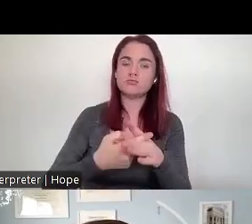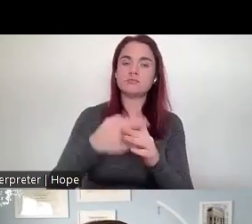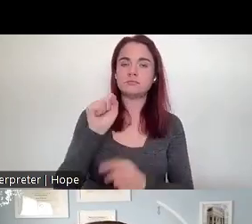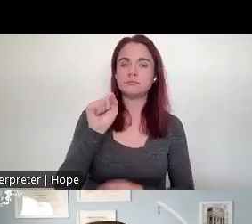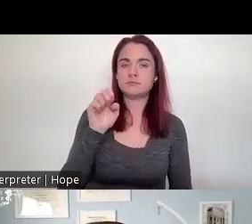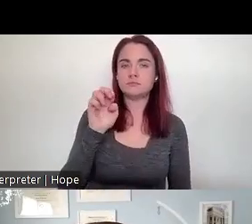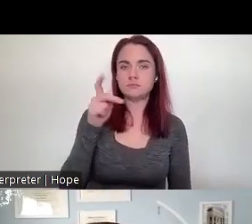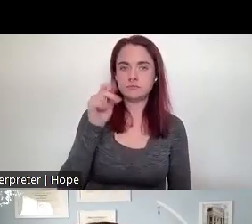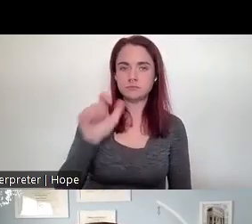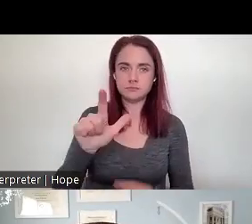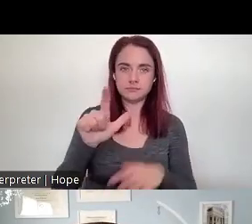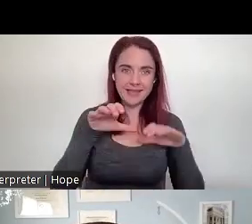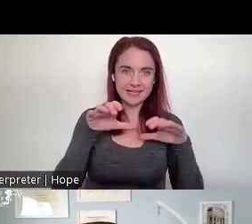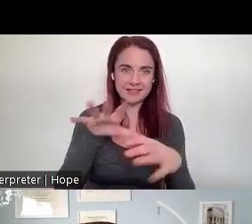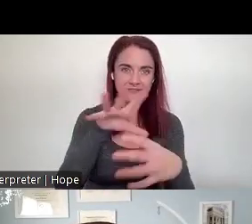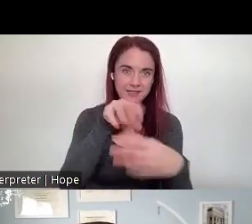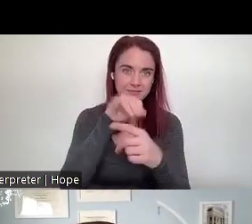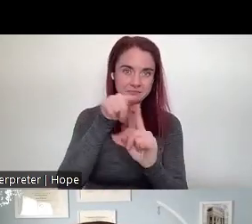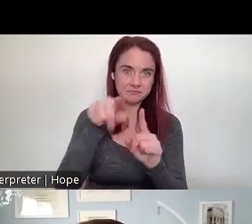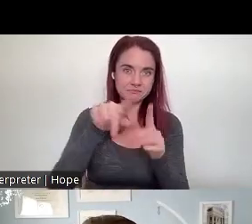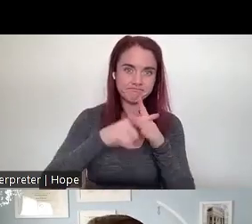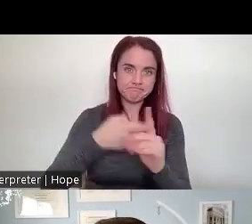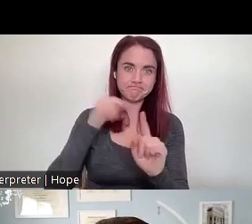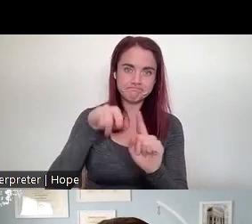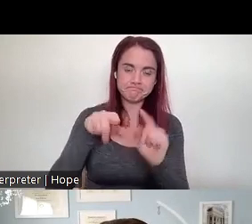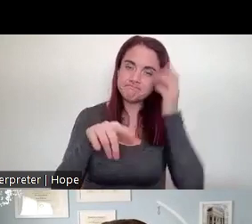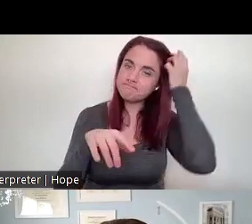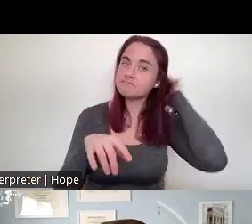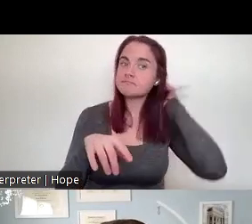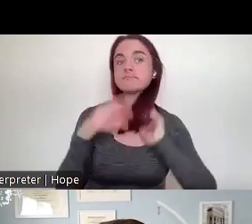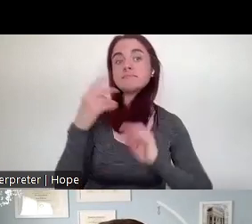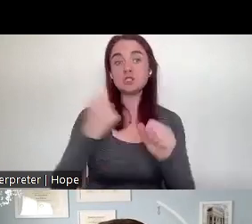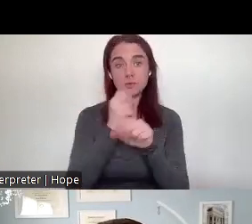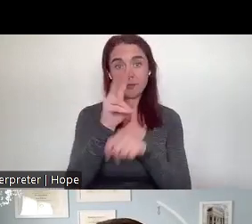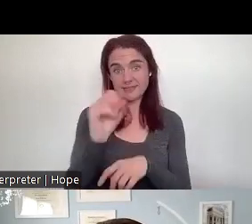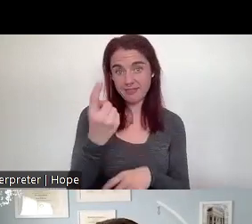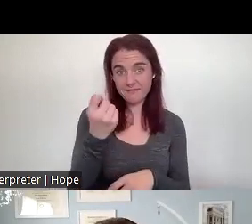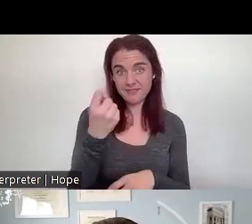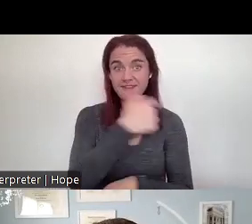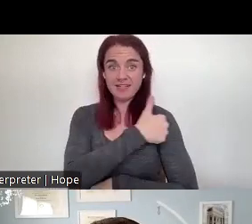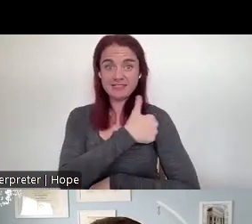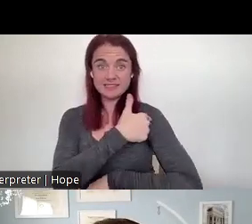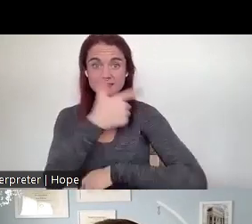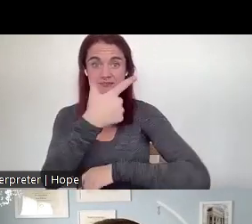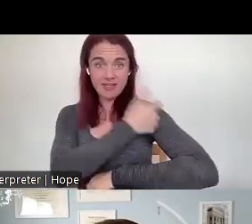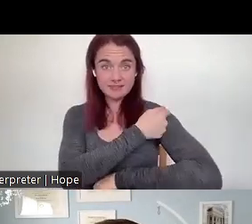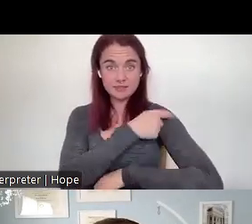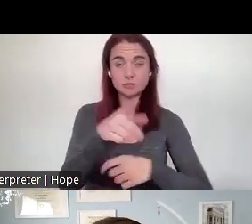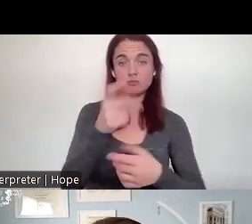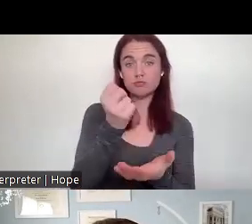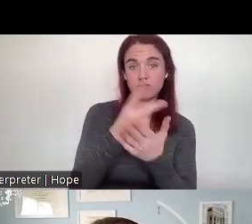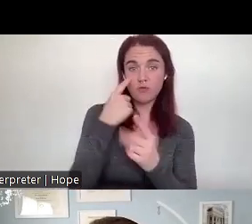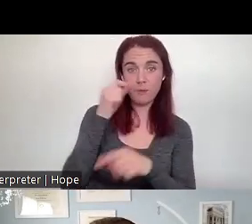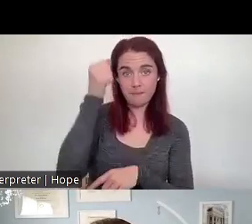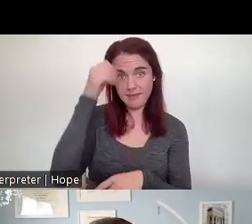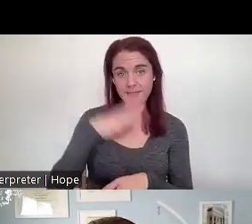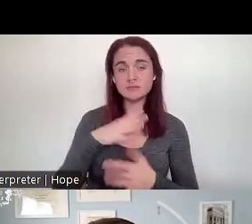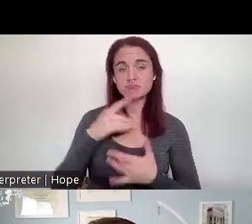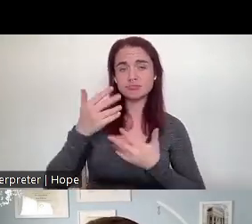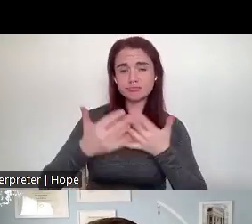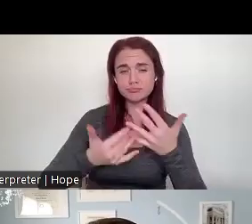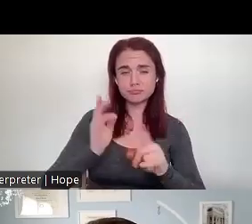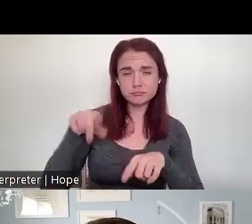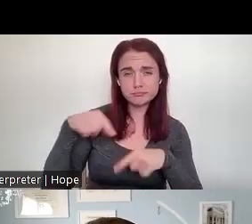activity. Let's see. And in 2011, the vaccine was approved for males. And as time went on, more